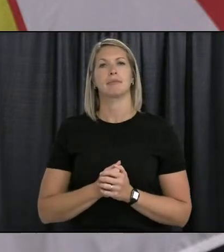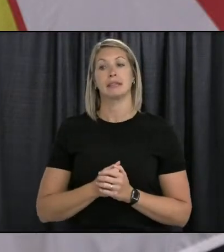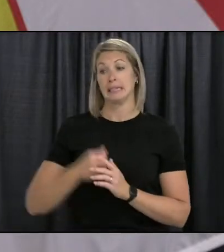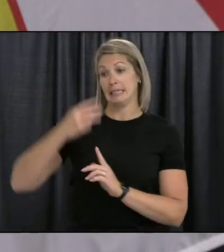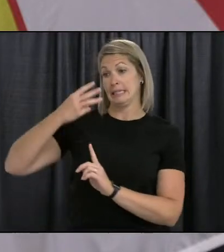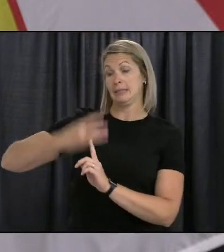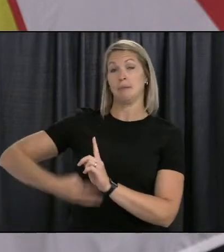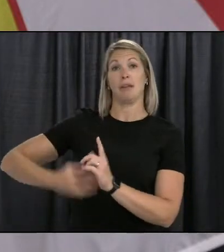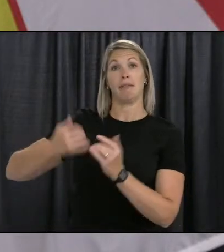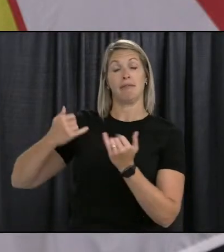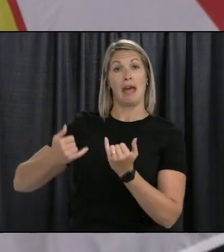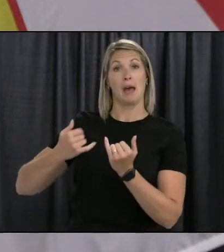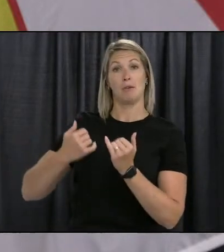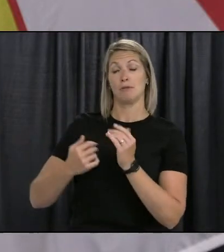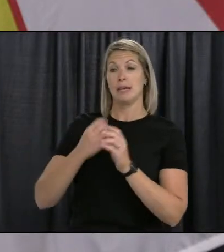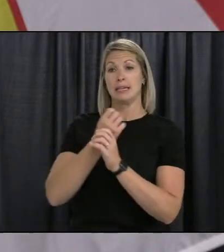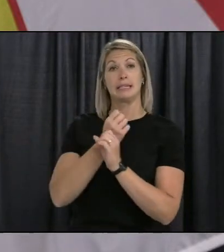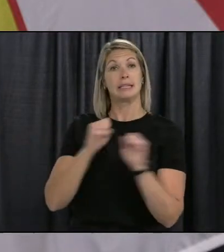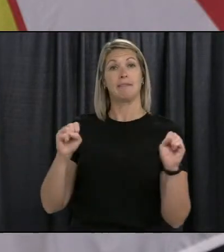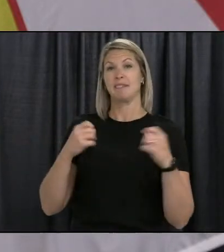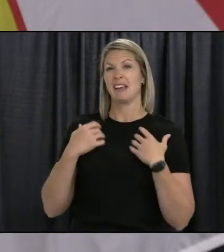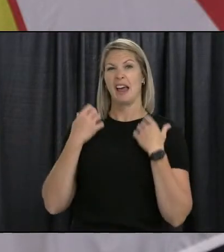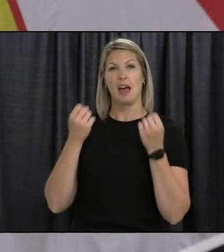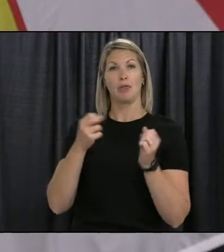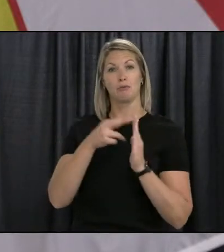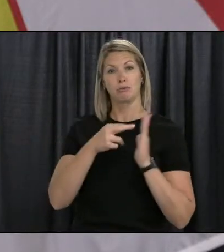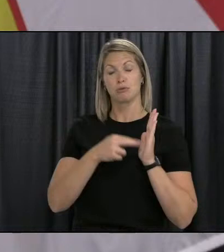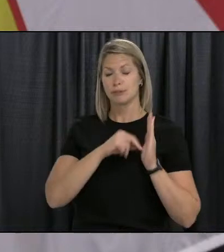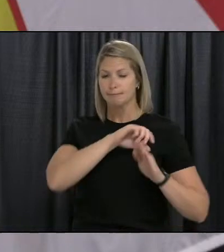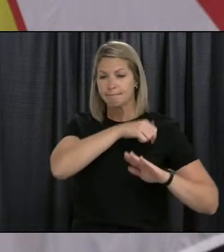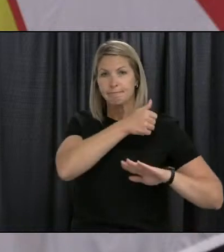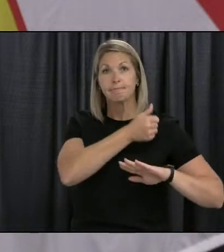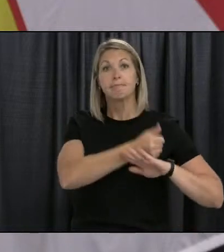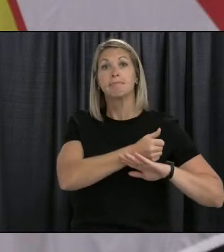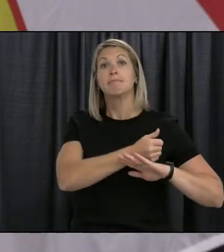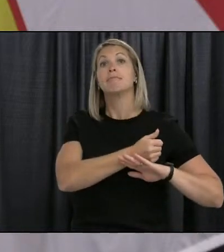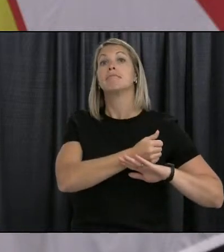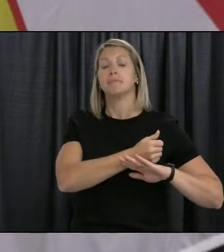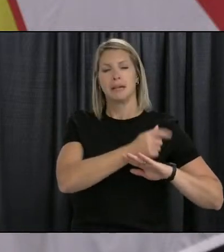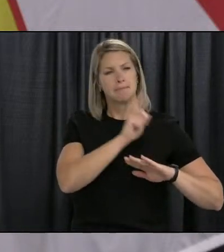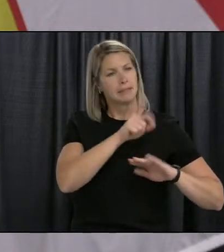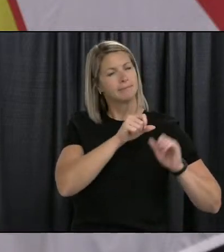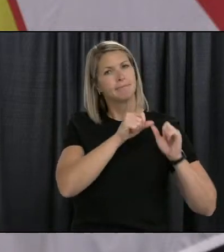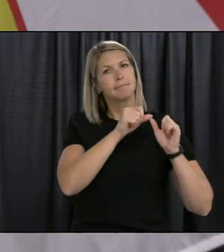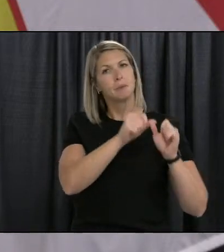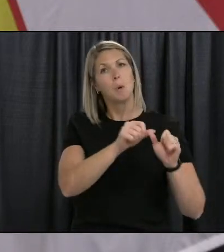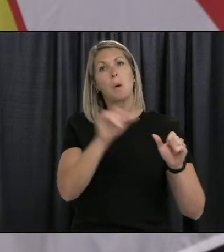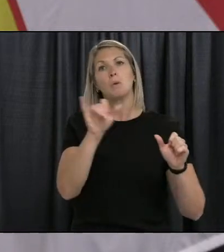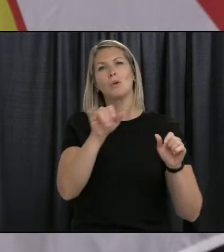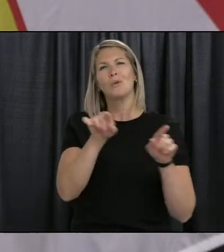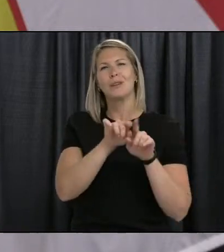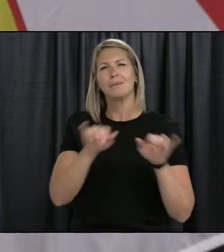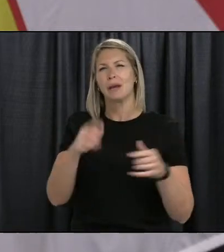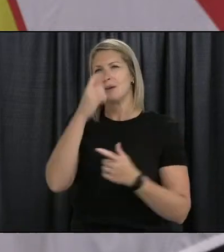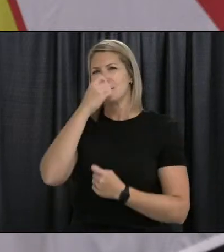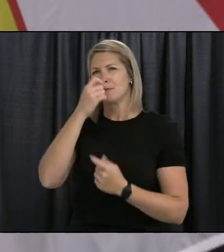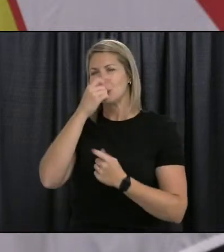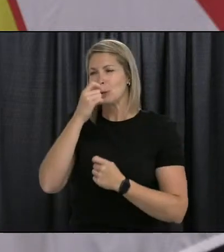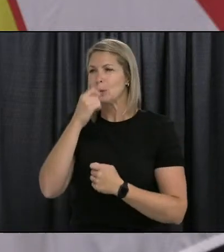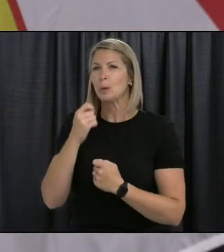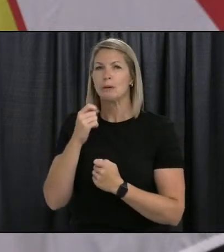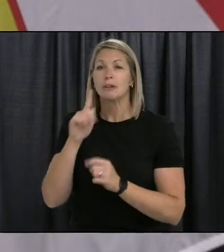6 months to prevent the spread of COVID-19, the spread of other common viruses slowed as well. And as a result, many of us have